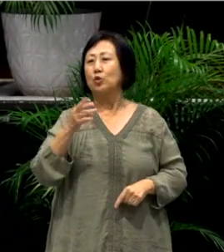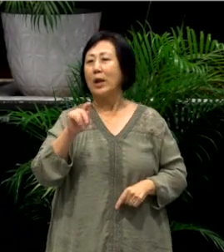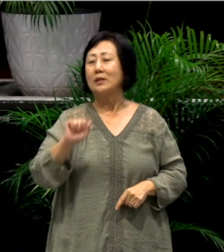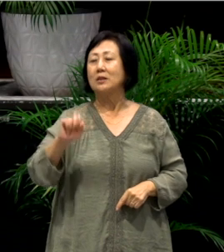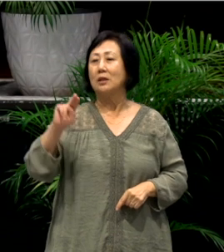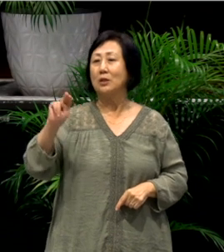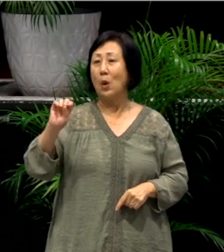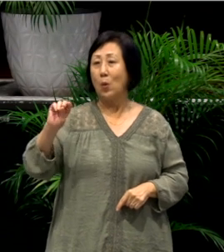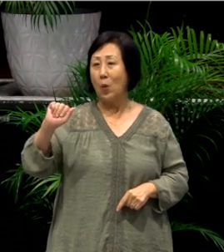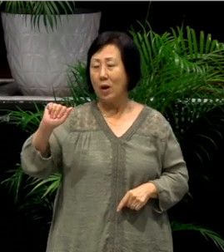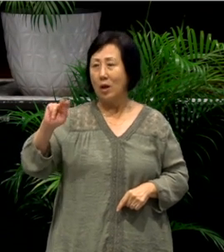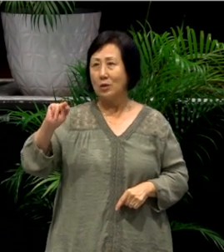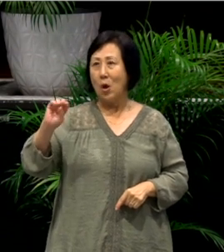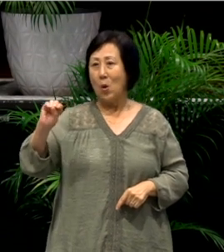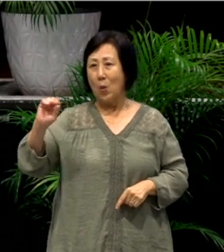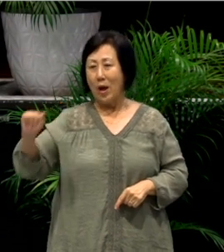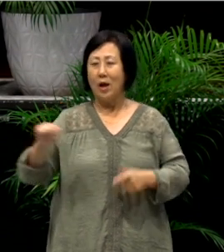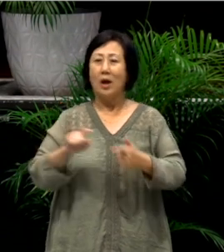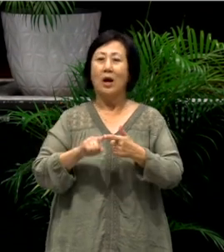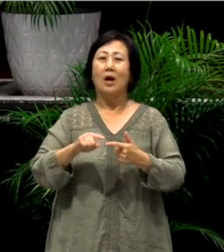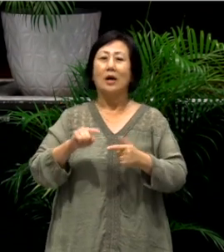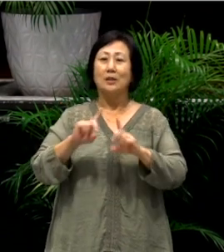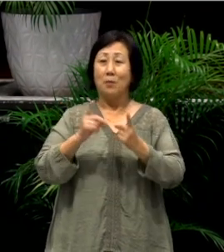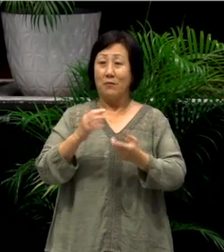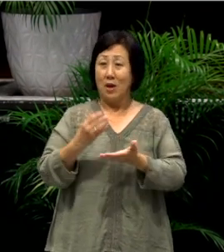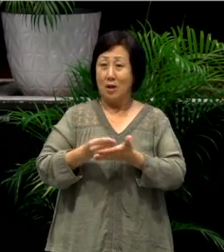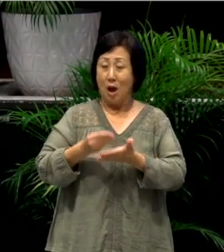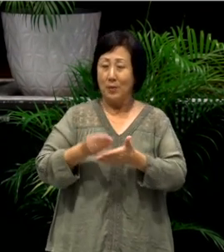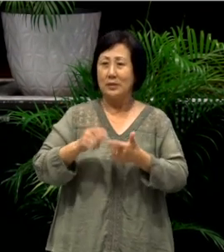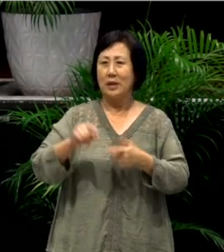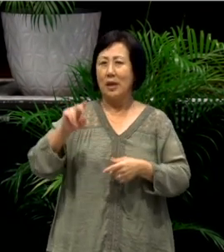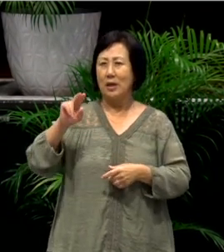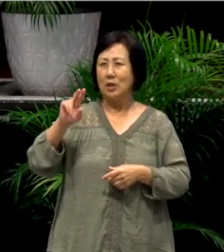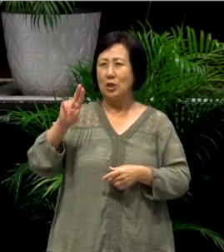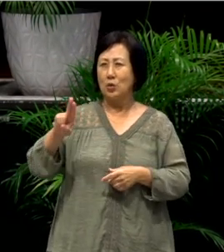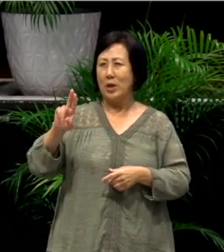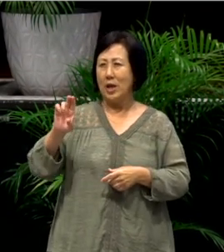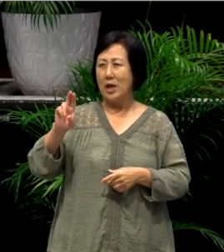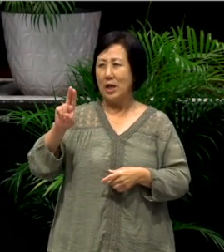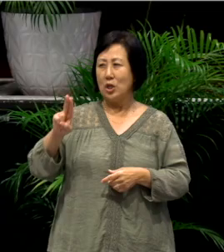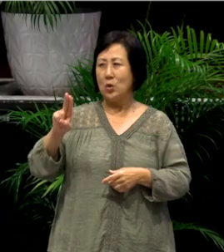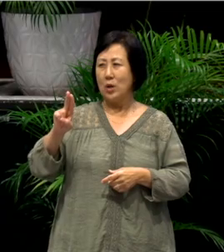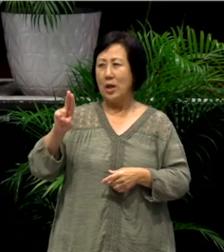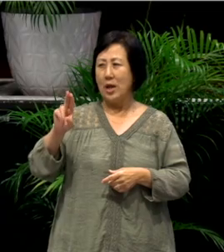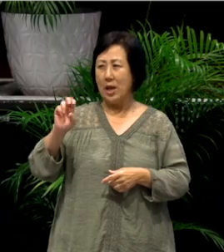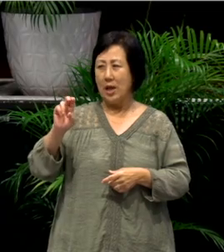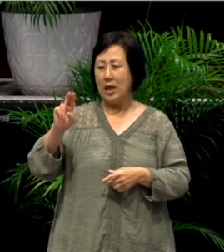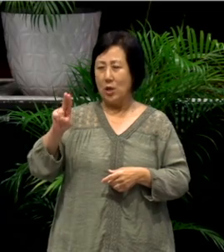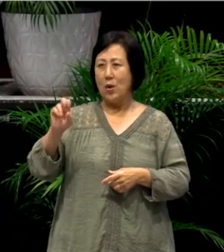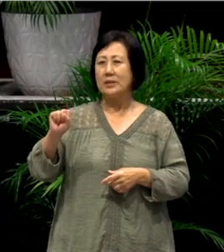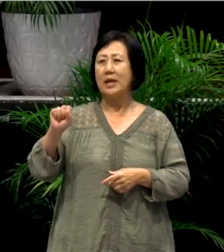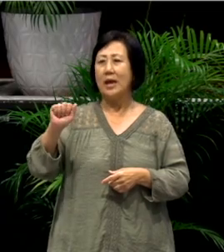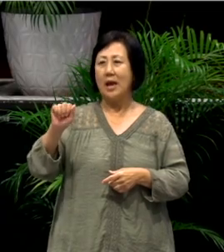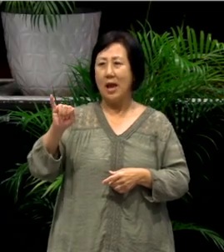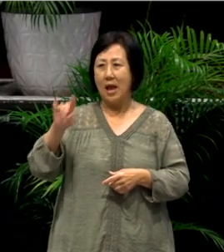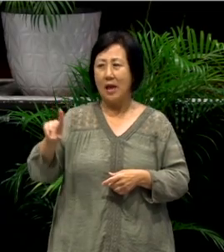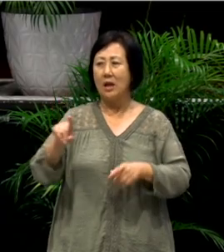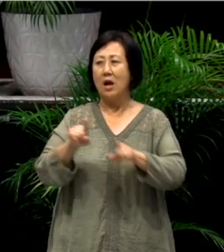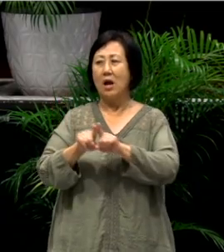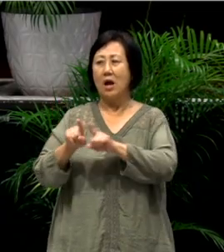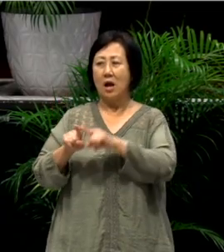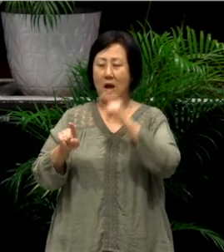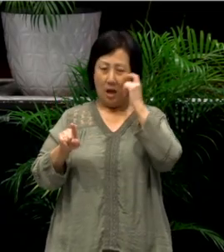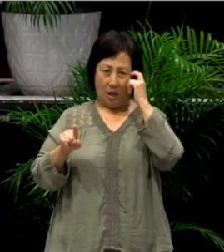of Commerce, USAID, as you know. The NSF has recently significantly escalated the number of its